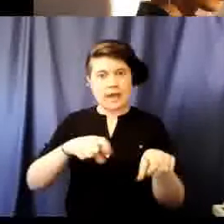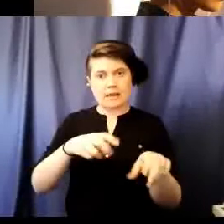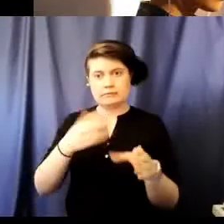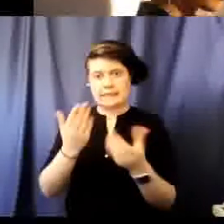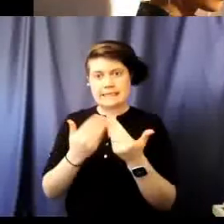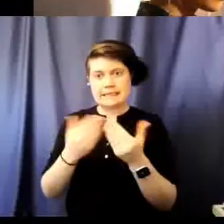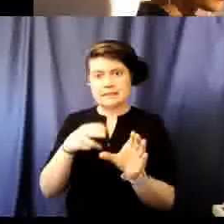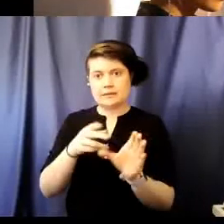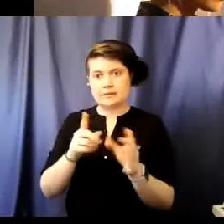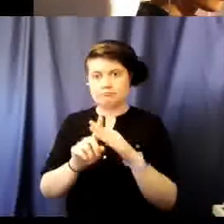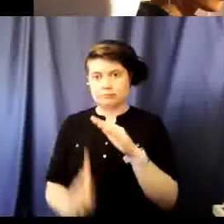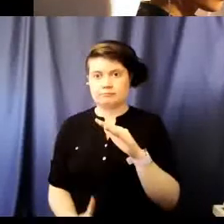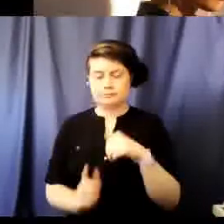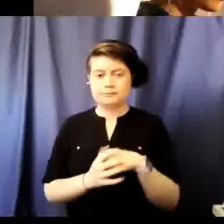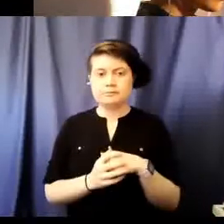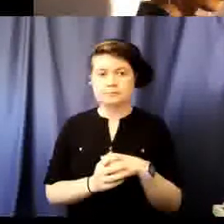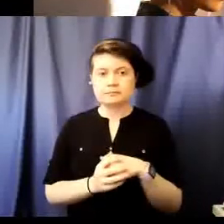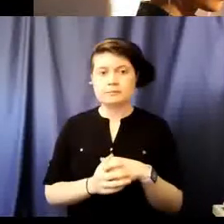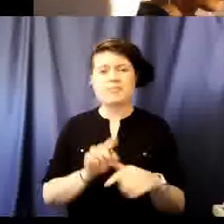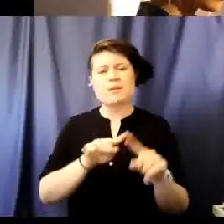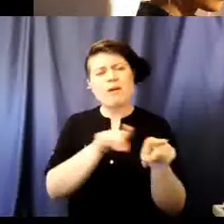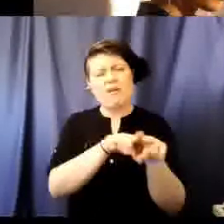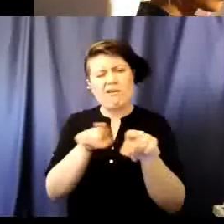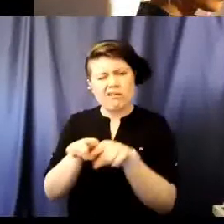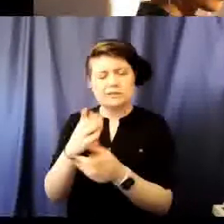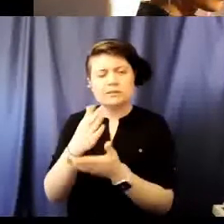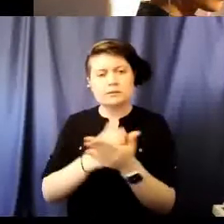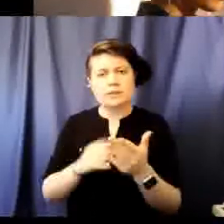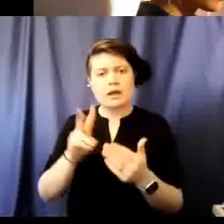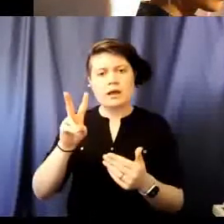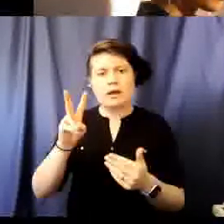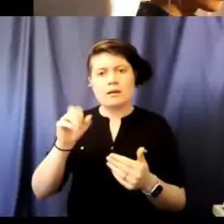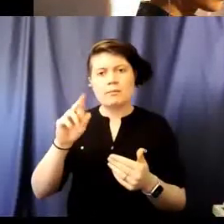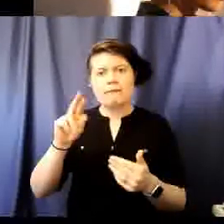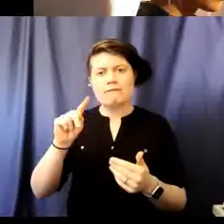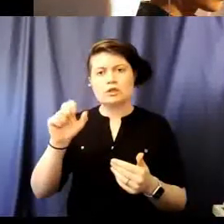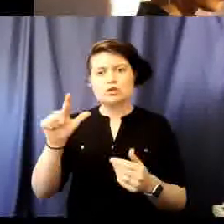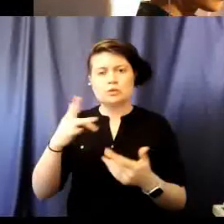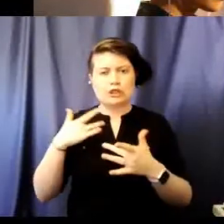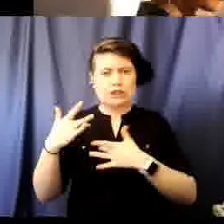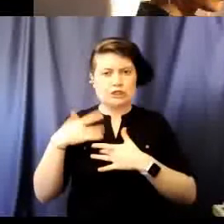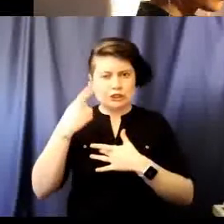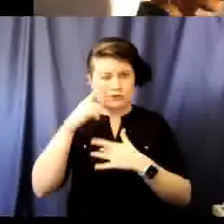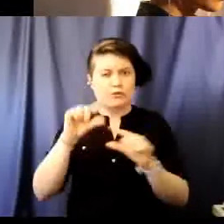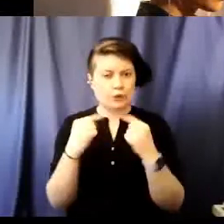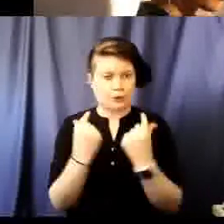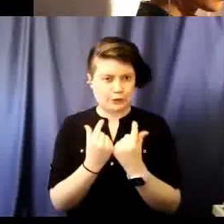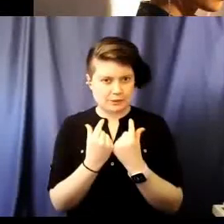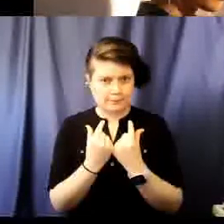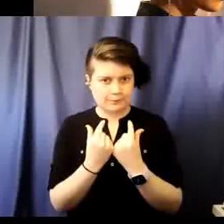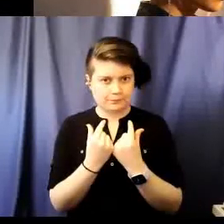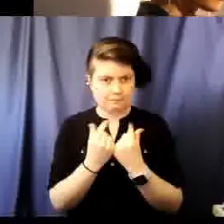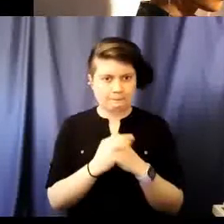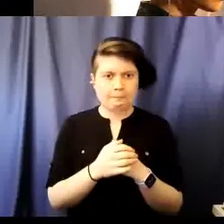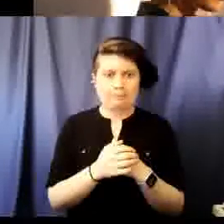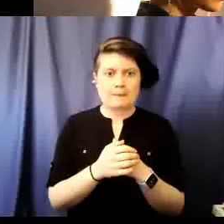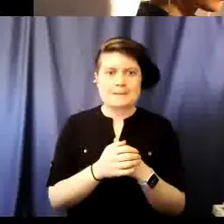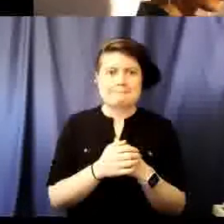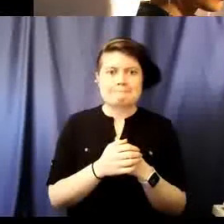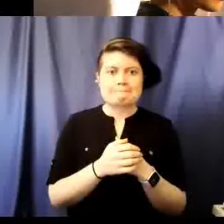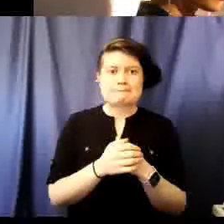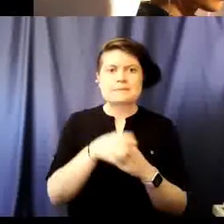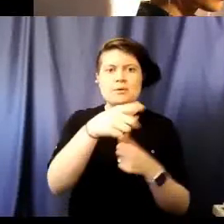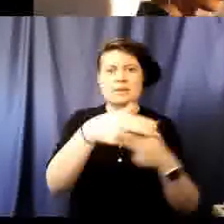some virtual concerns when it comes to those virtual groups. Beyond these things on the